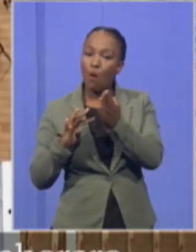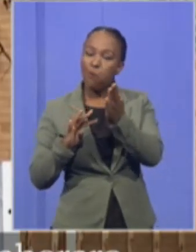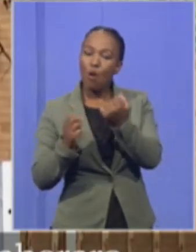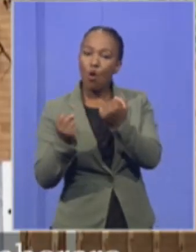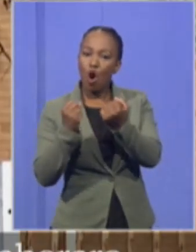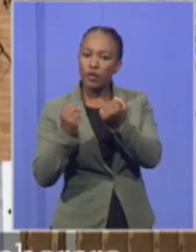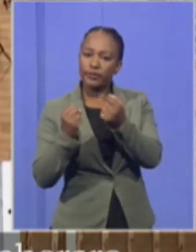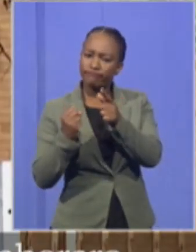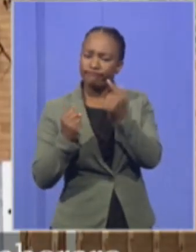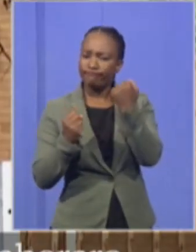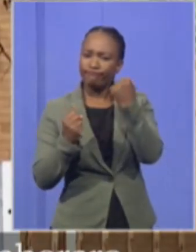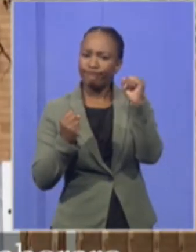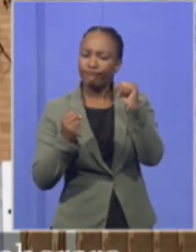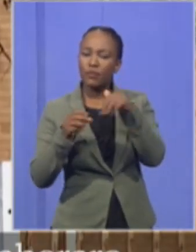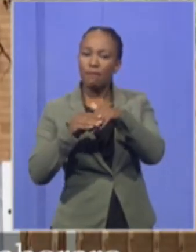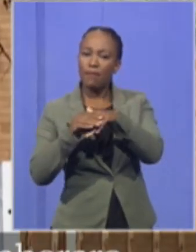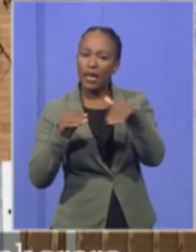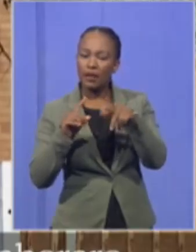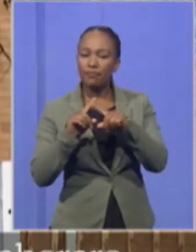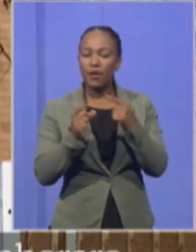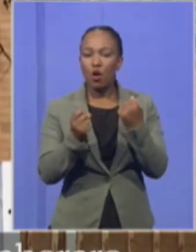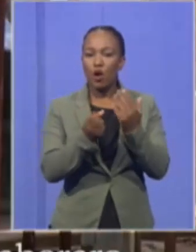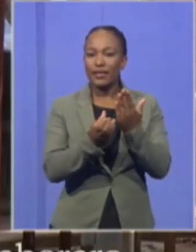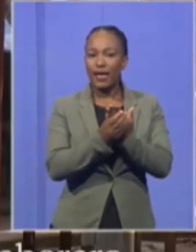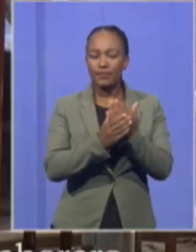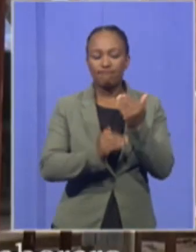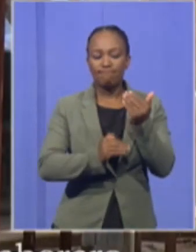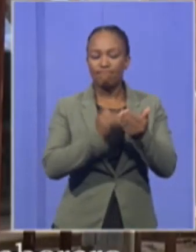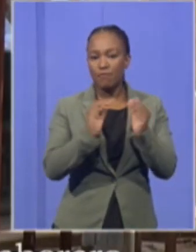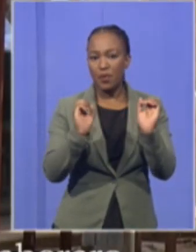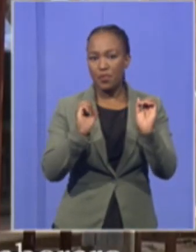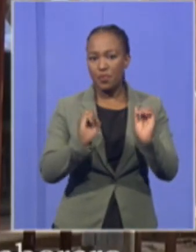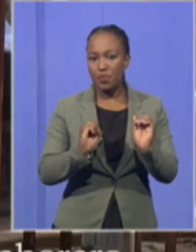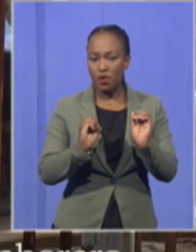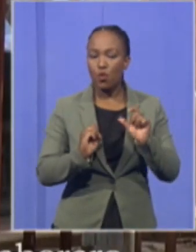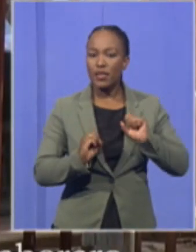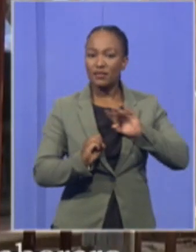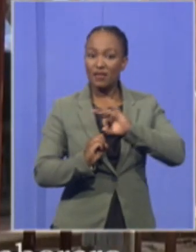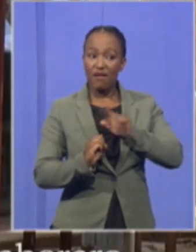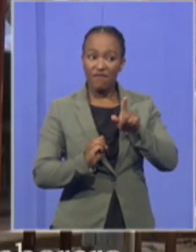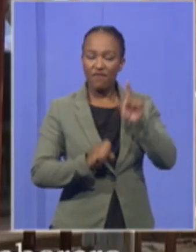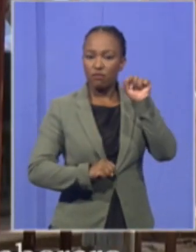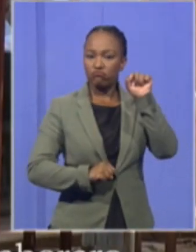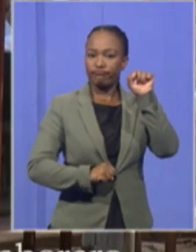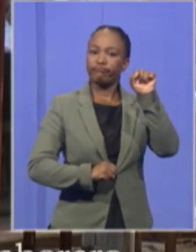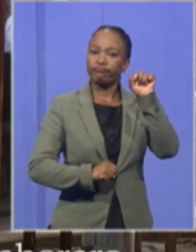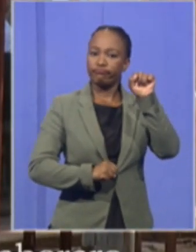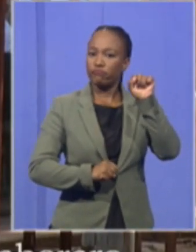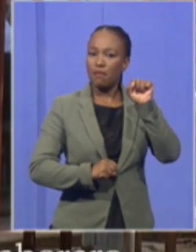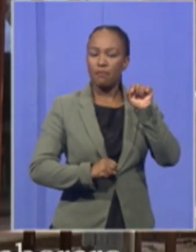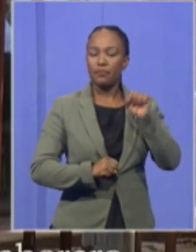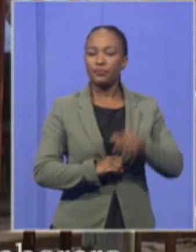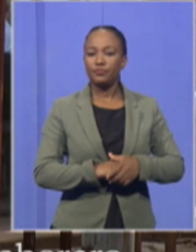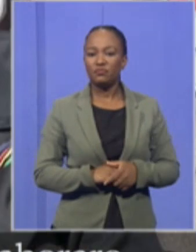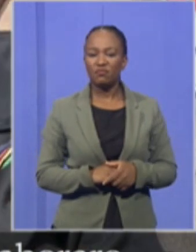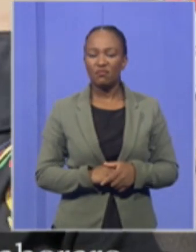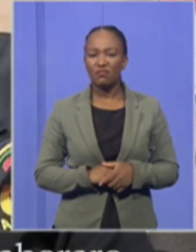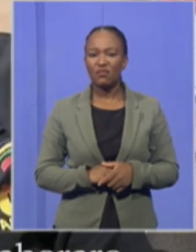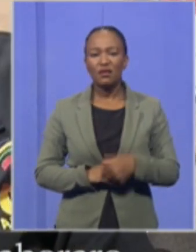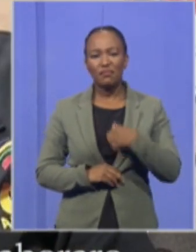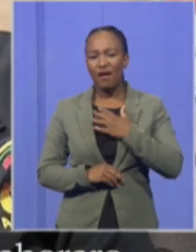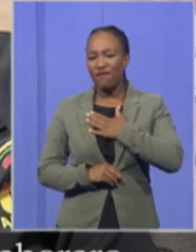fa go ntse jalo kgetsi ga ya ka ya tsena ka ntlha ya go ipeletsa ga badiri ba kgotlatshekelo. Ke ikutlwa lenyatso ra nyatsiwa